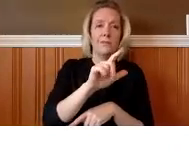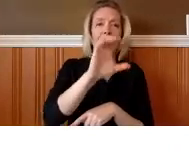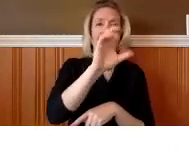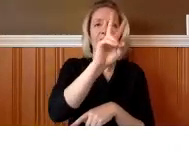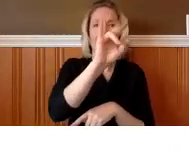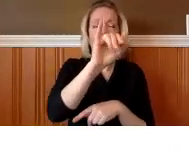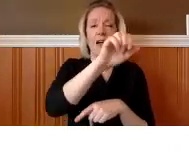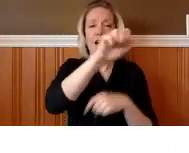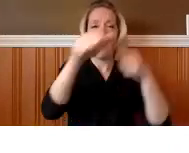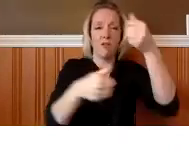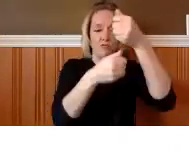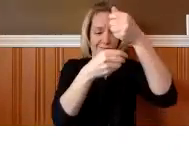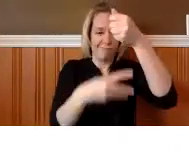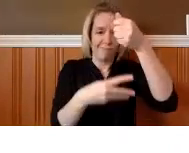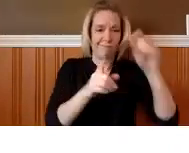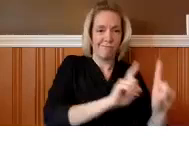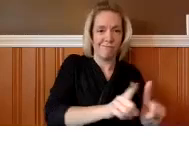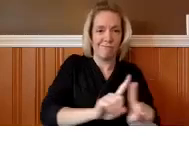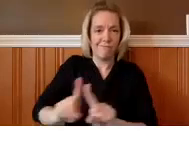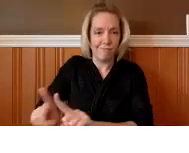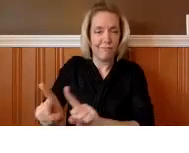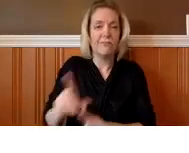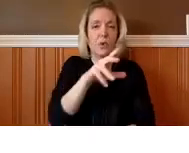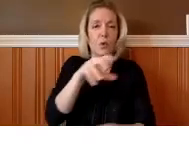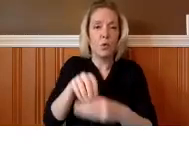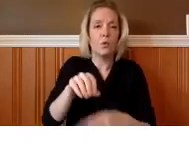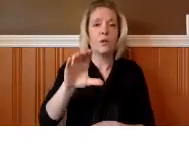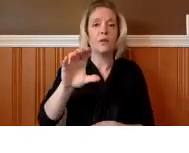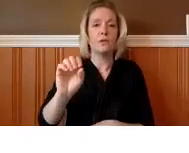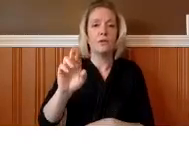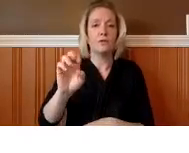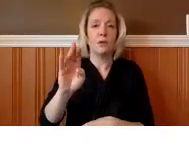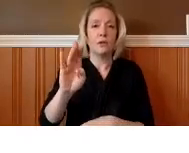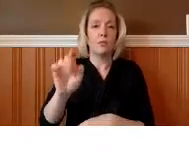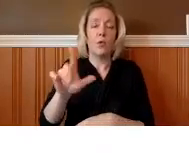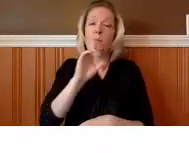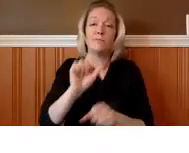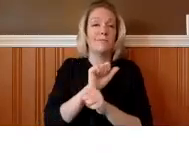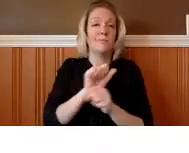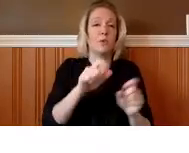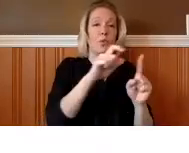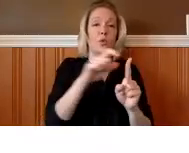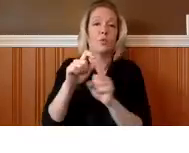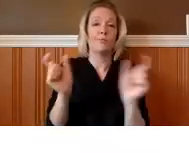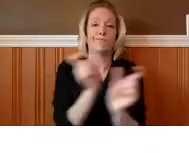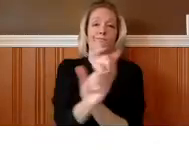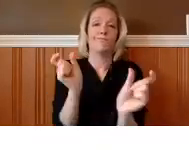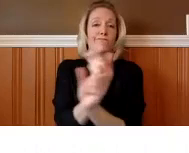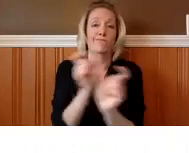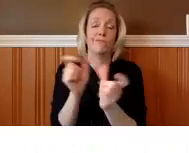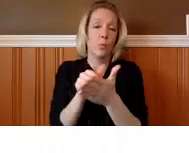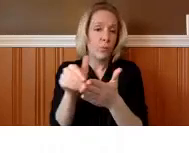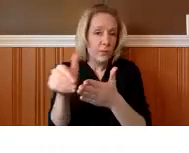really answer that for you right on the spot, but know that some people interchange them, and some people feel like there are two